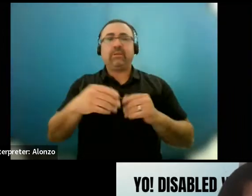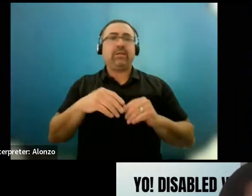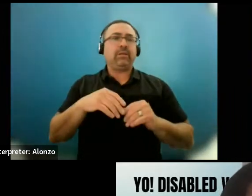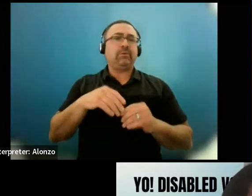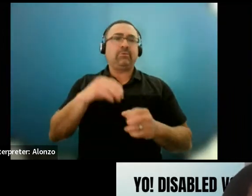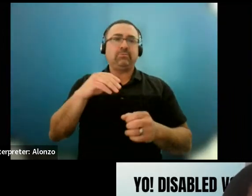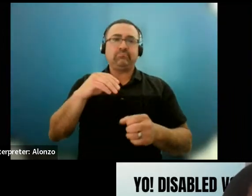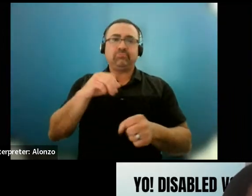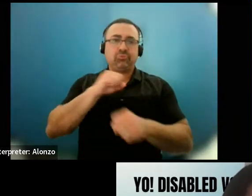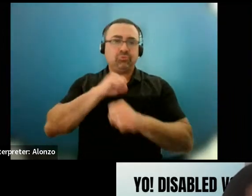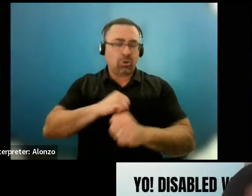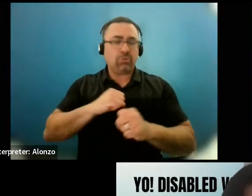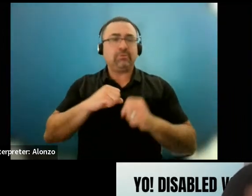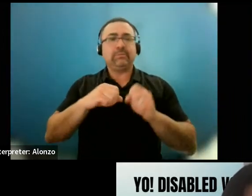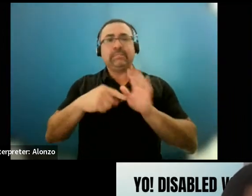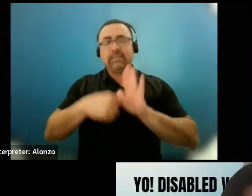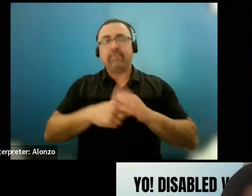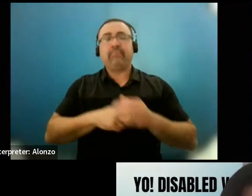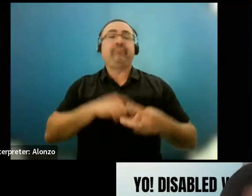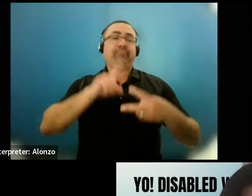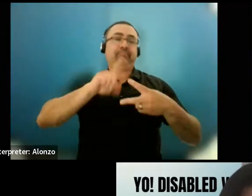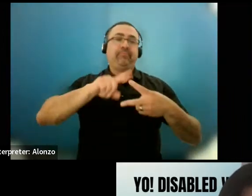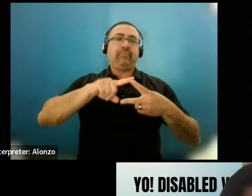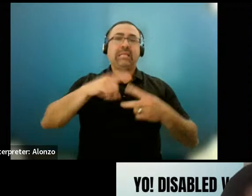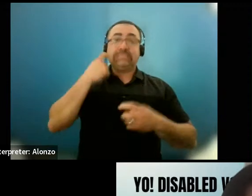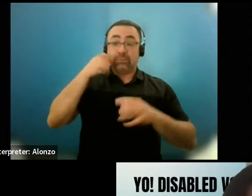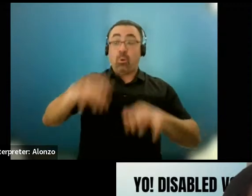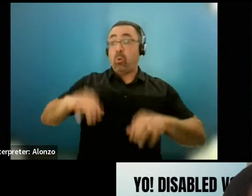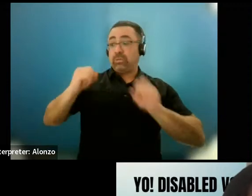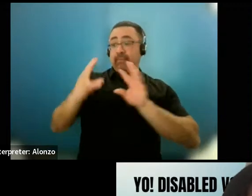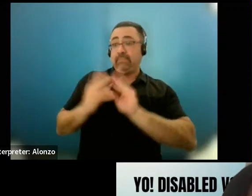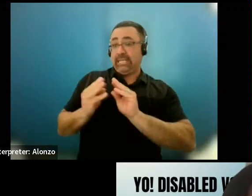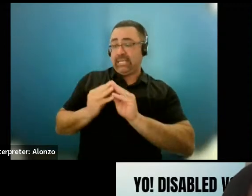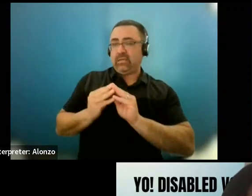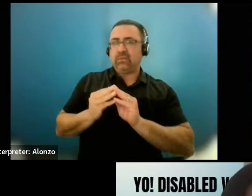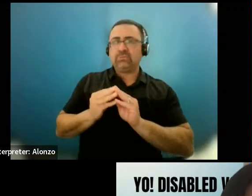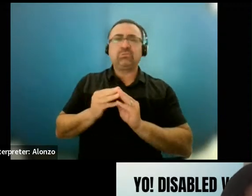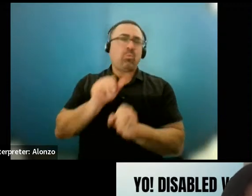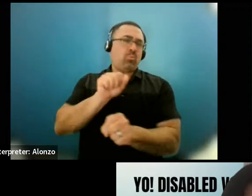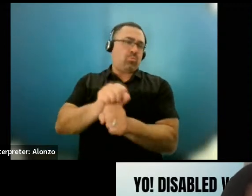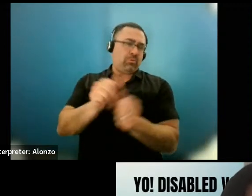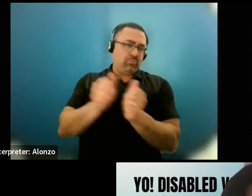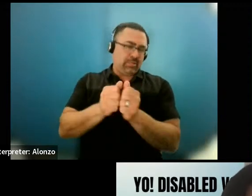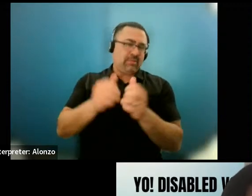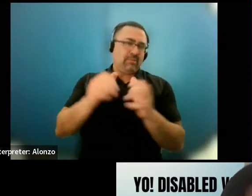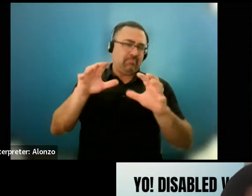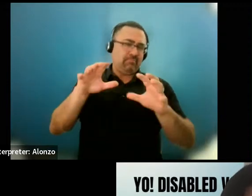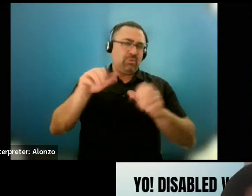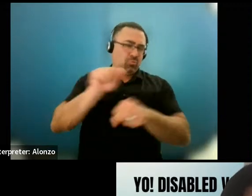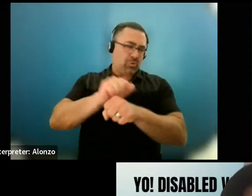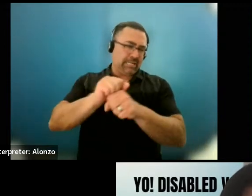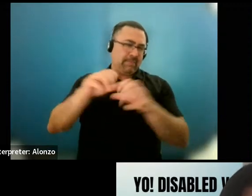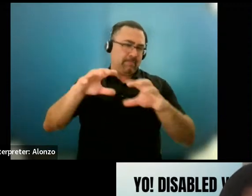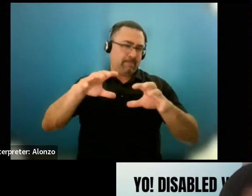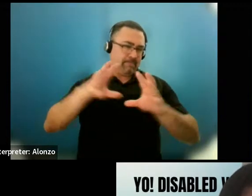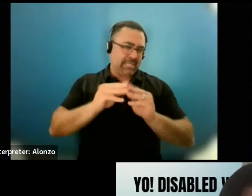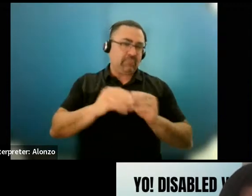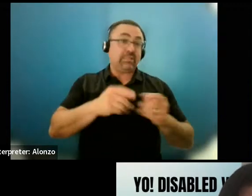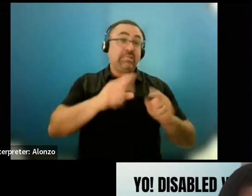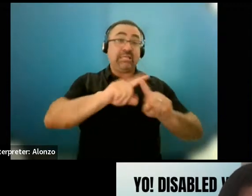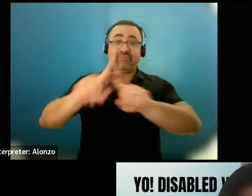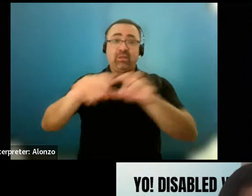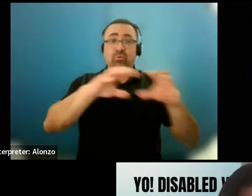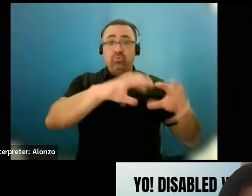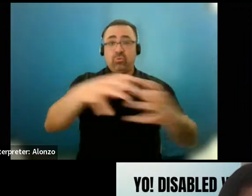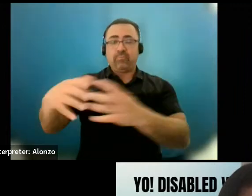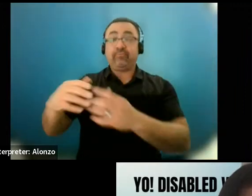I just hosted a meeting. And it was a working meeting with multiple groups. And I learned that